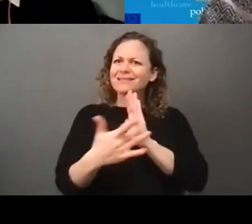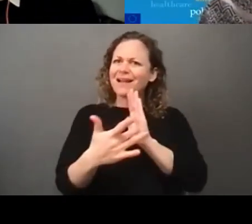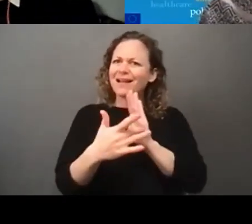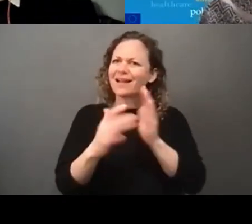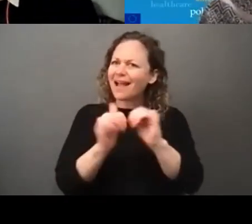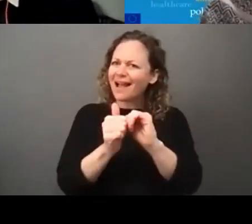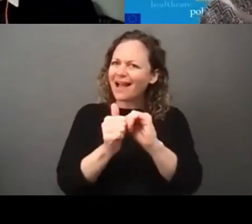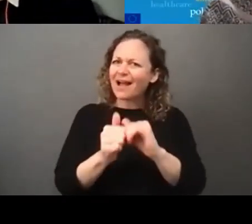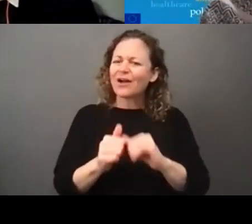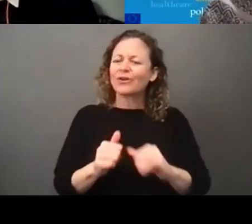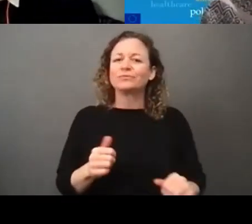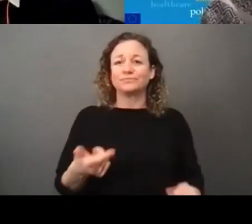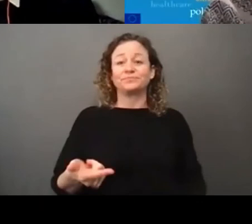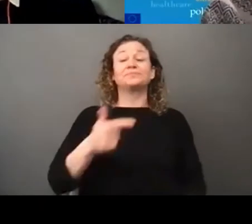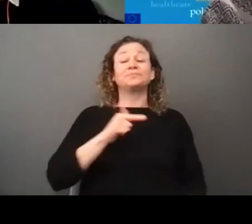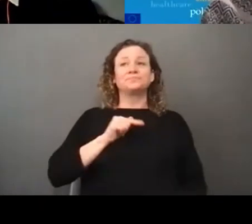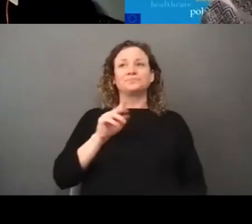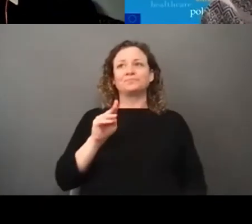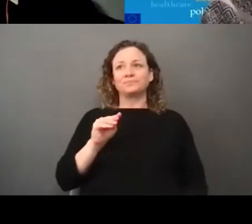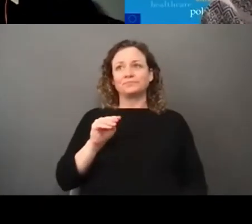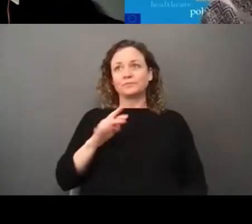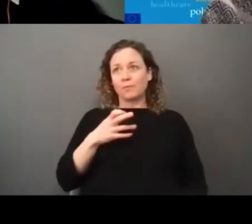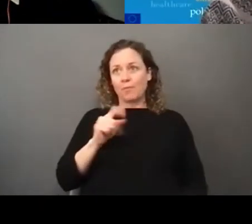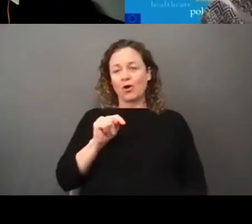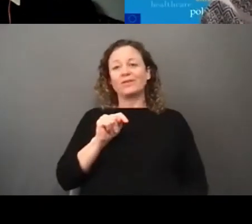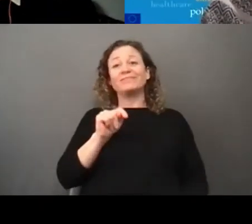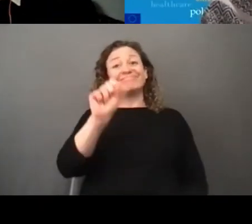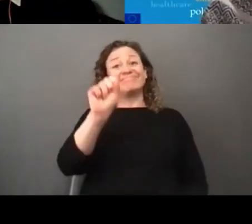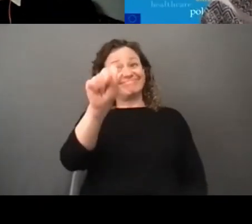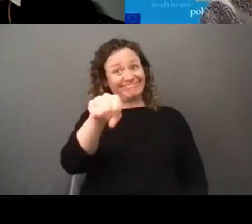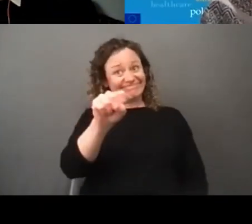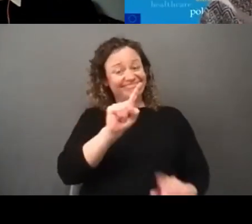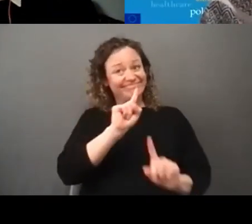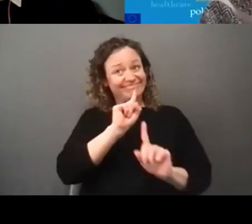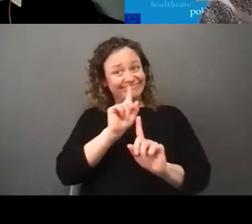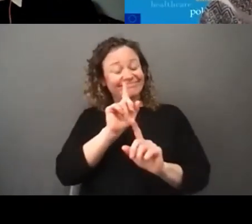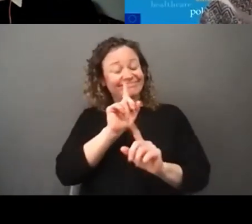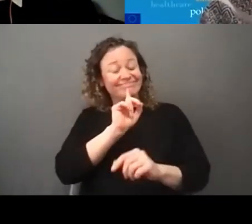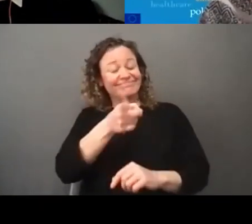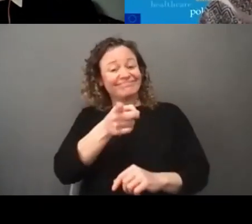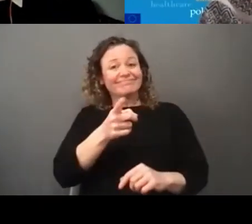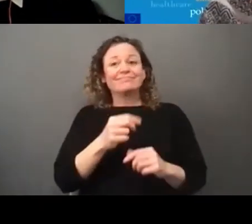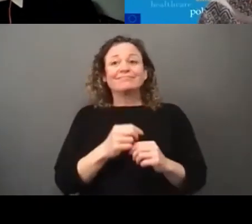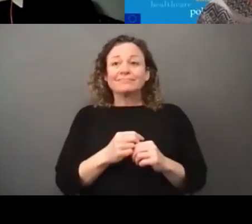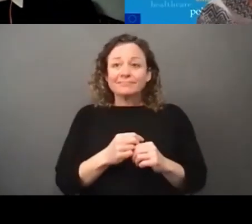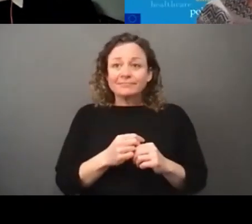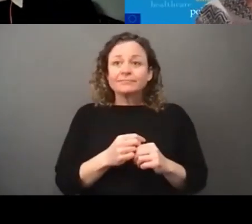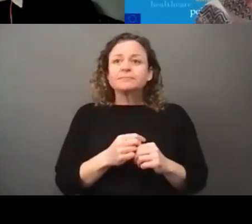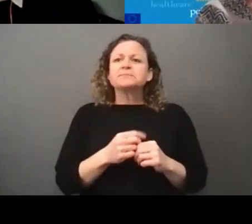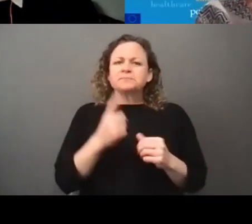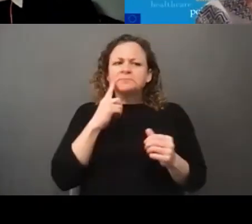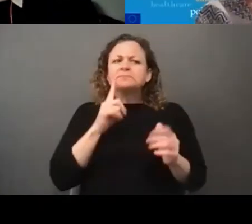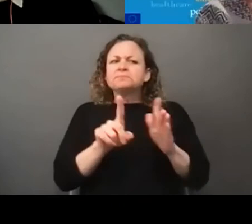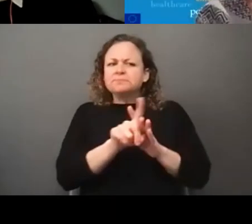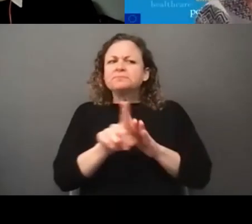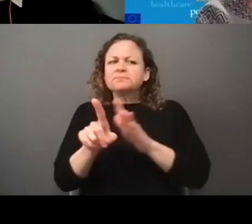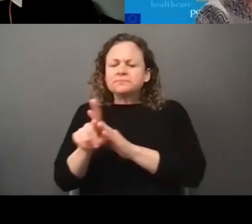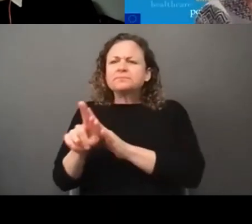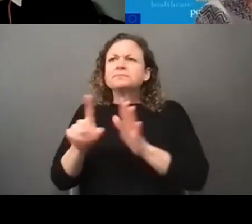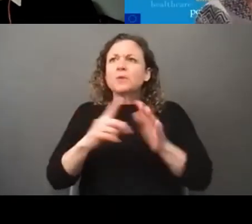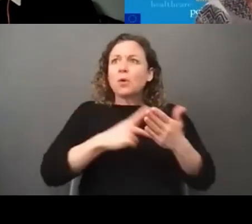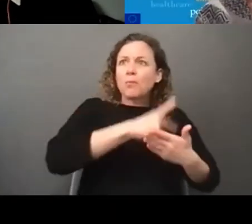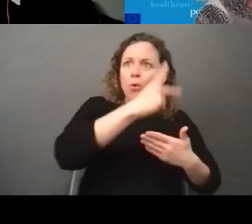Yes, it's a great question. So some of the things that I think we might see happening already is some of the programs that are